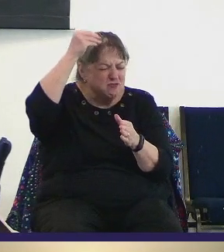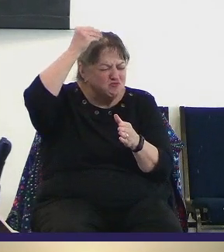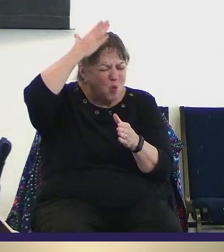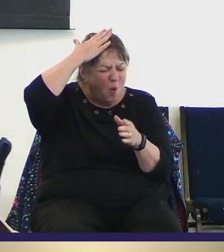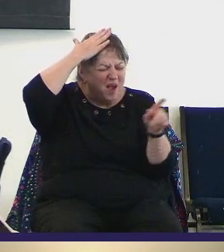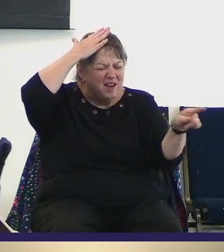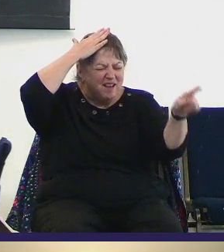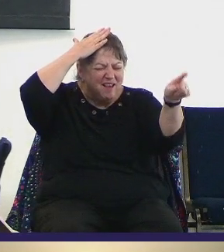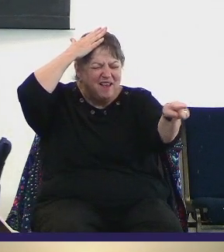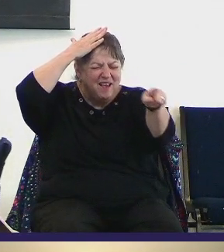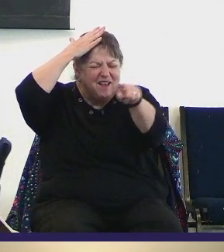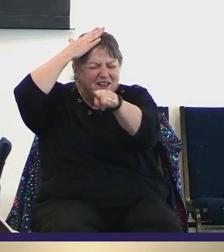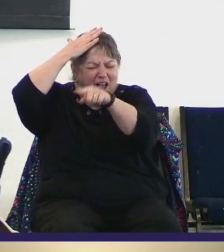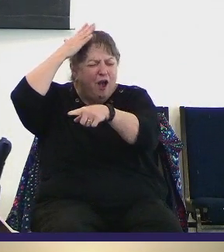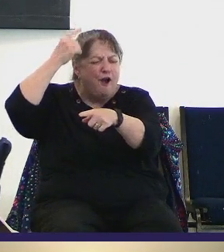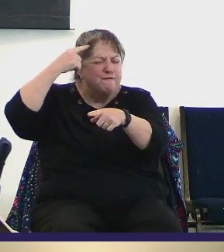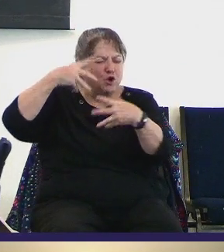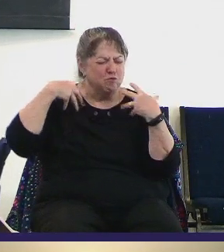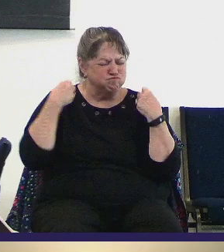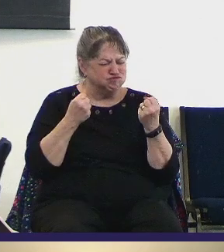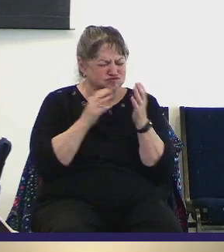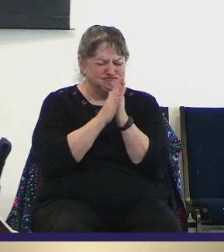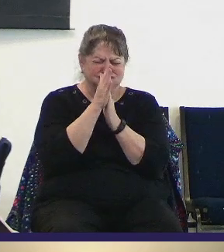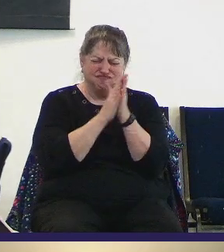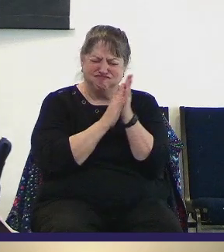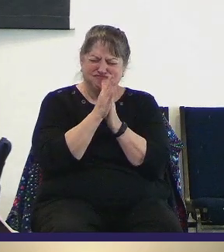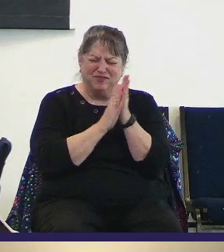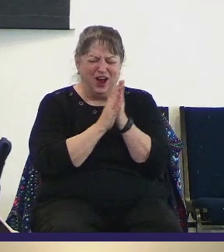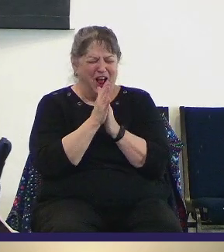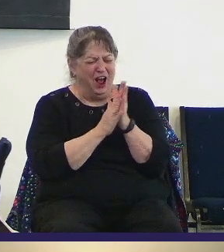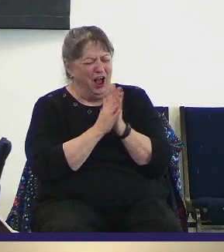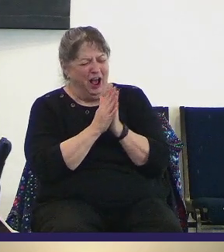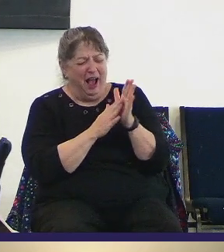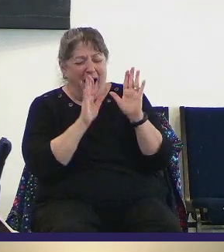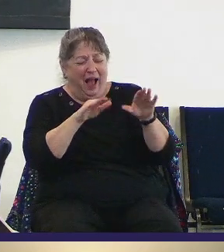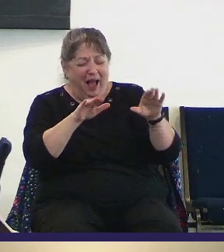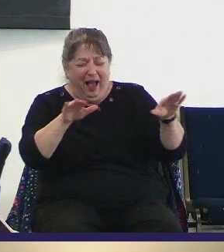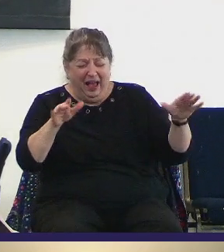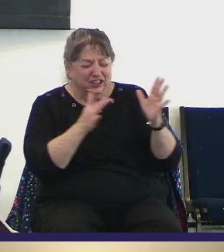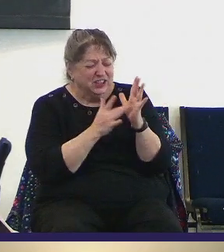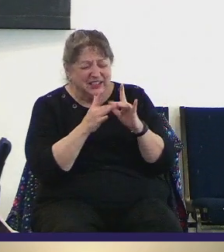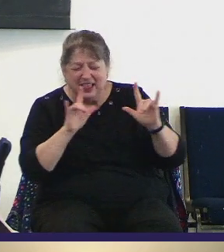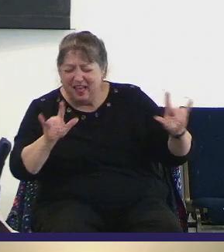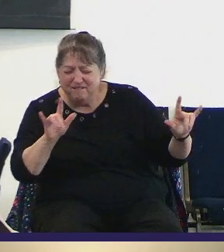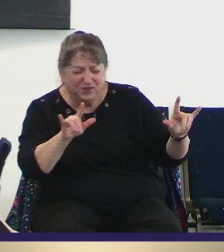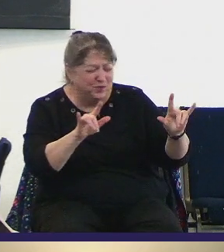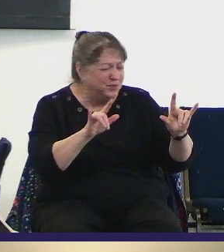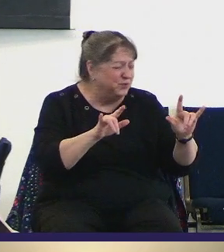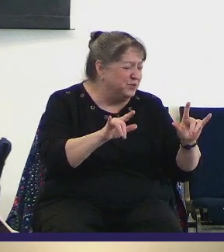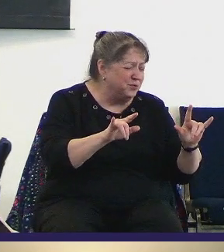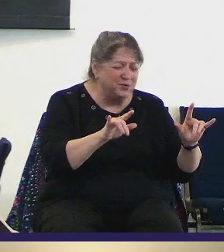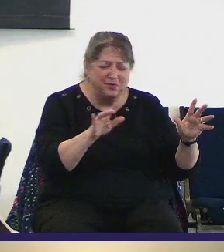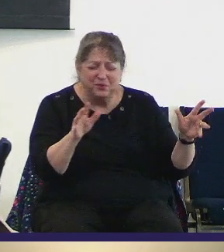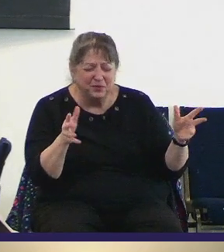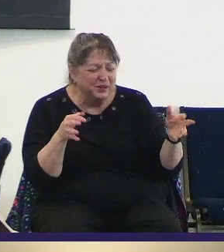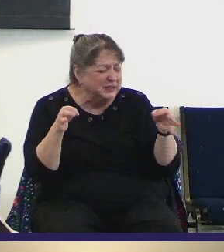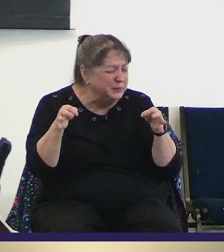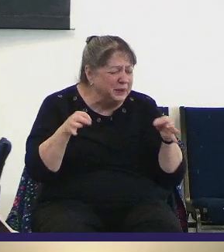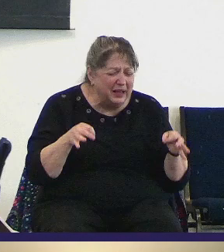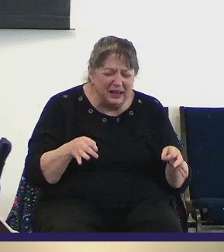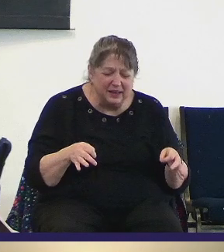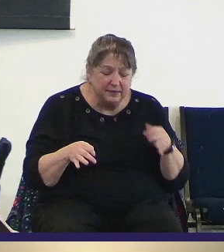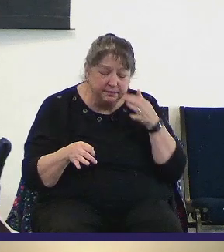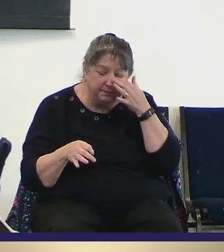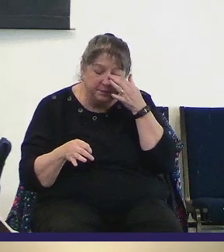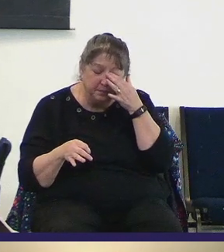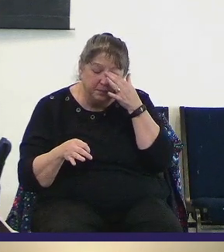boldness and power and passion and love to share your word and your message. And I pray that first and foremost,